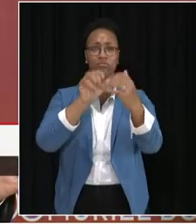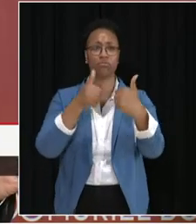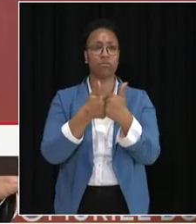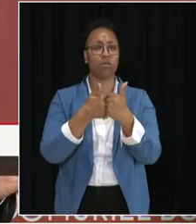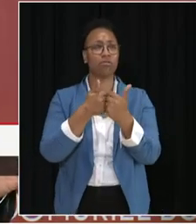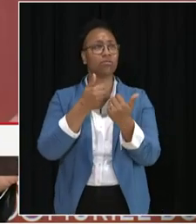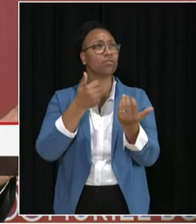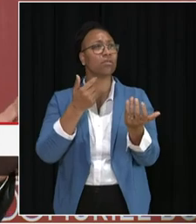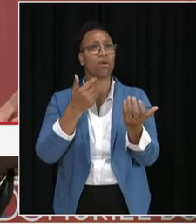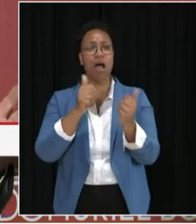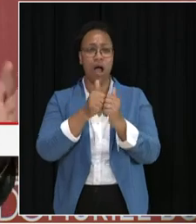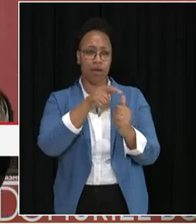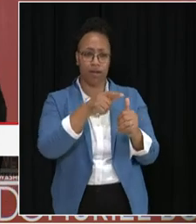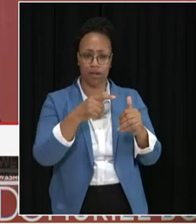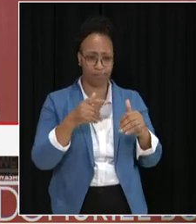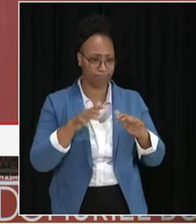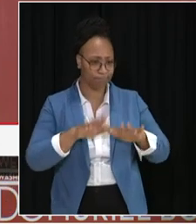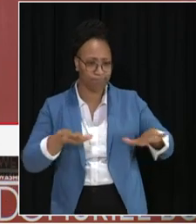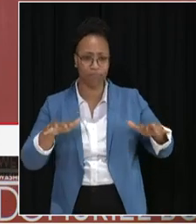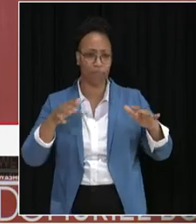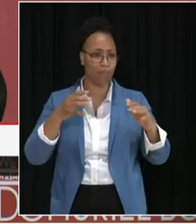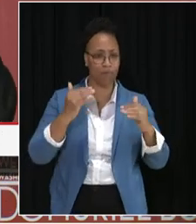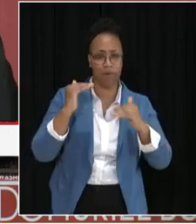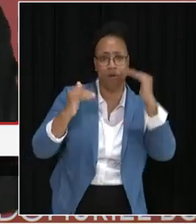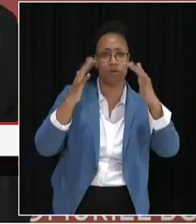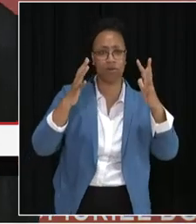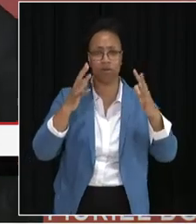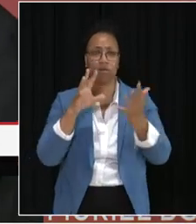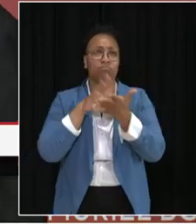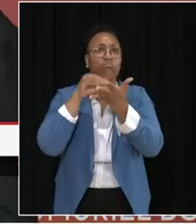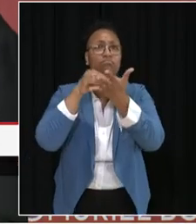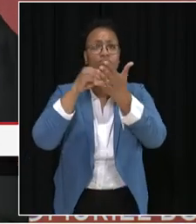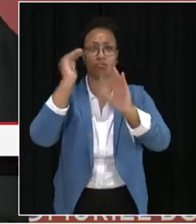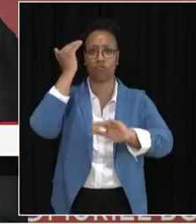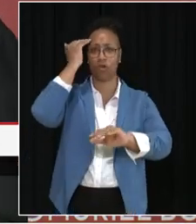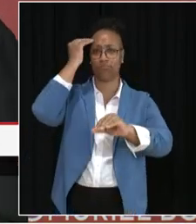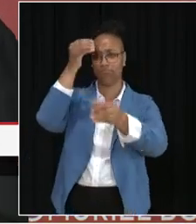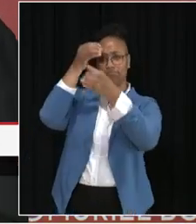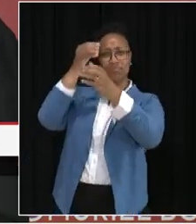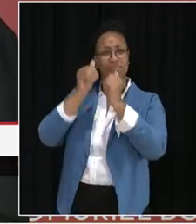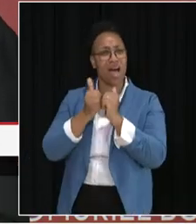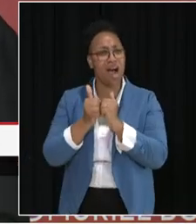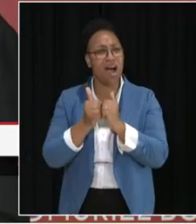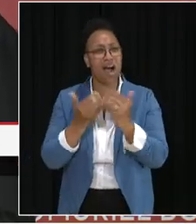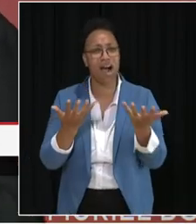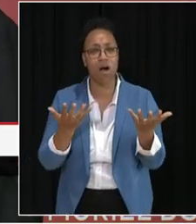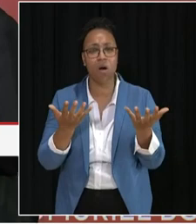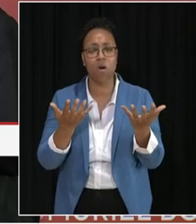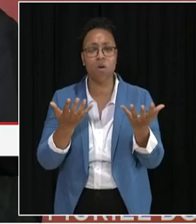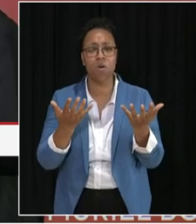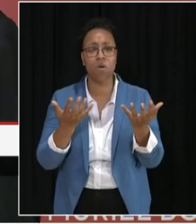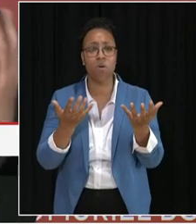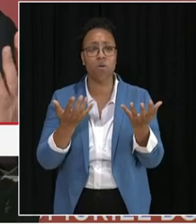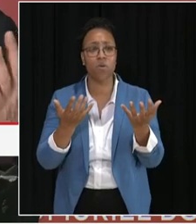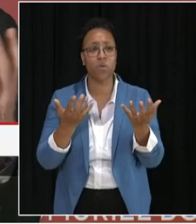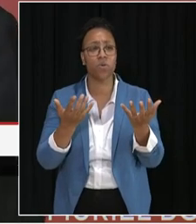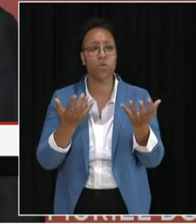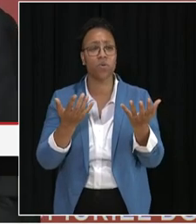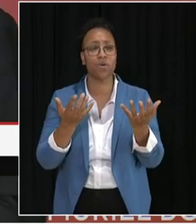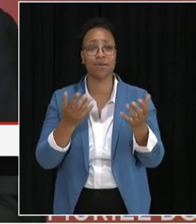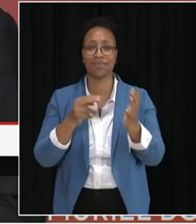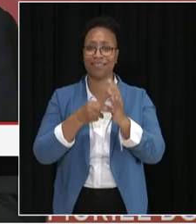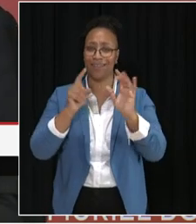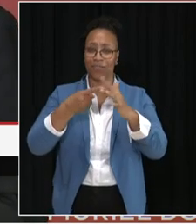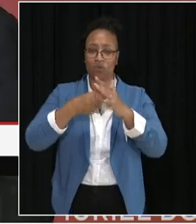swiftness. It's all the capacity that's between the ears, the things that during